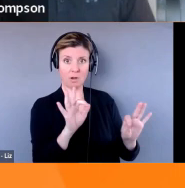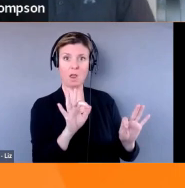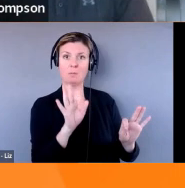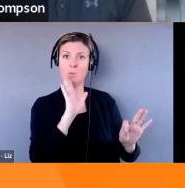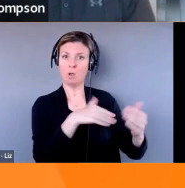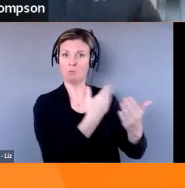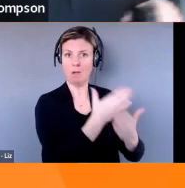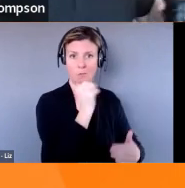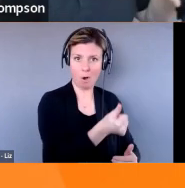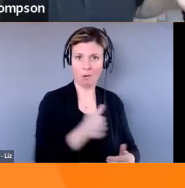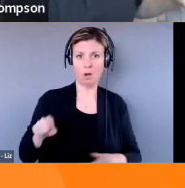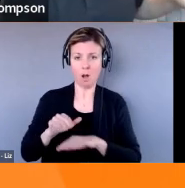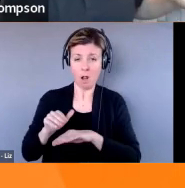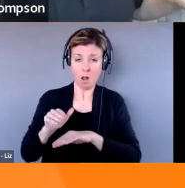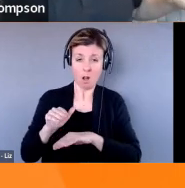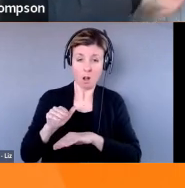There.